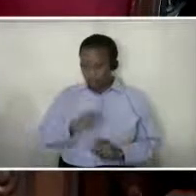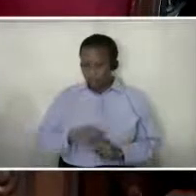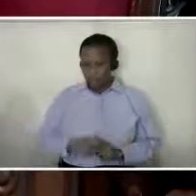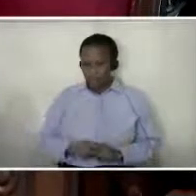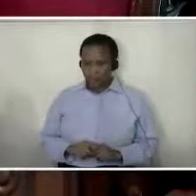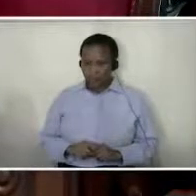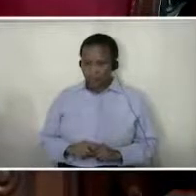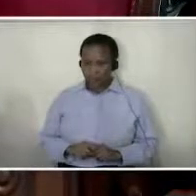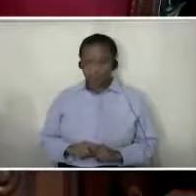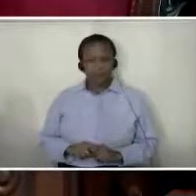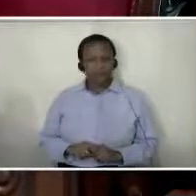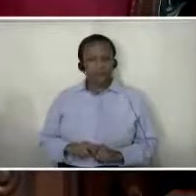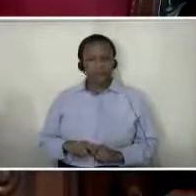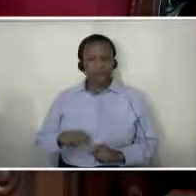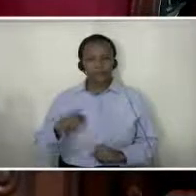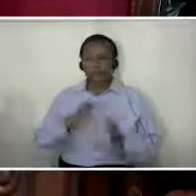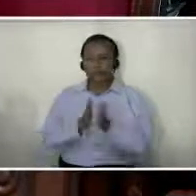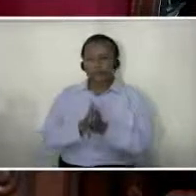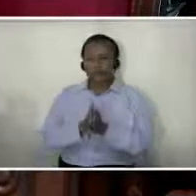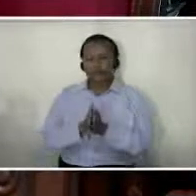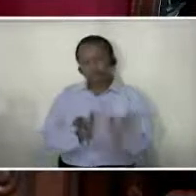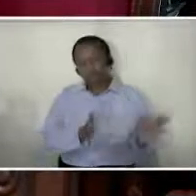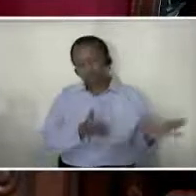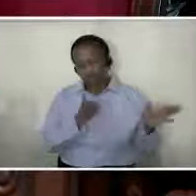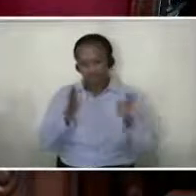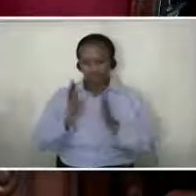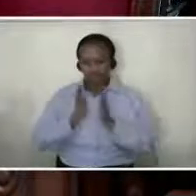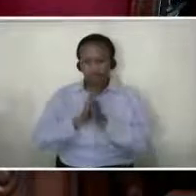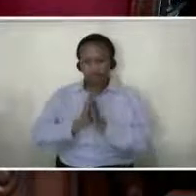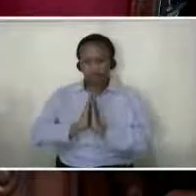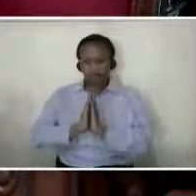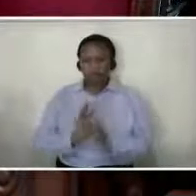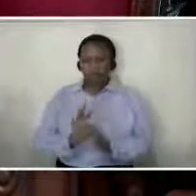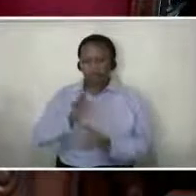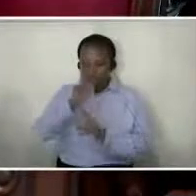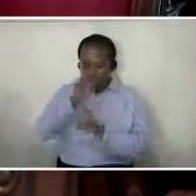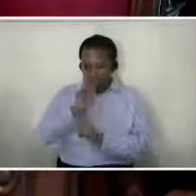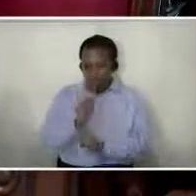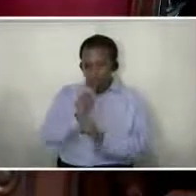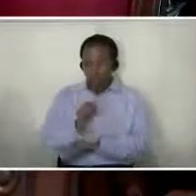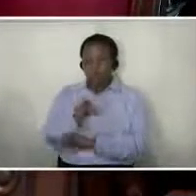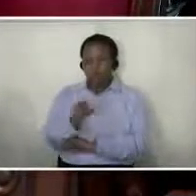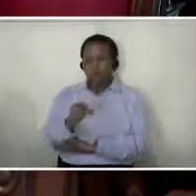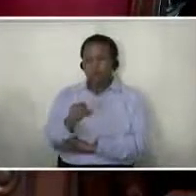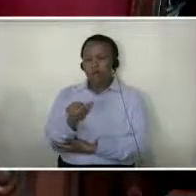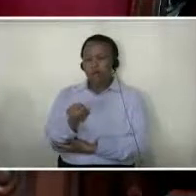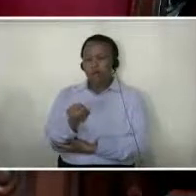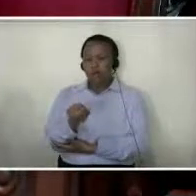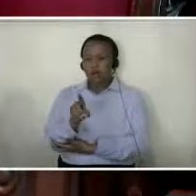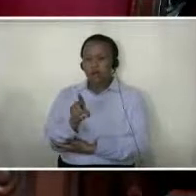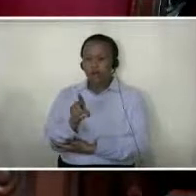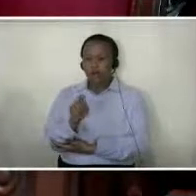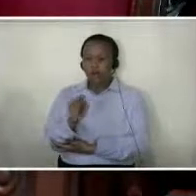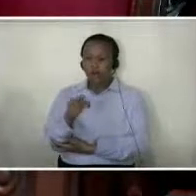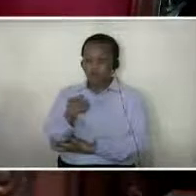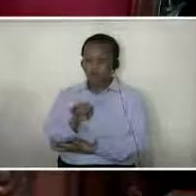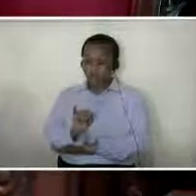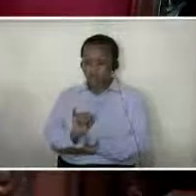I will request Honorable Phakathi to check Honorable